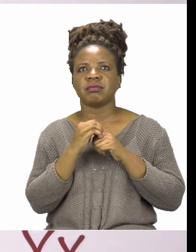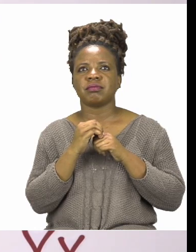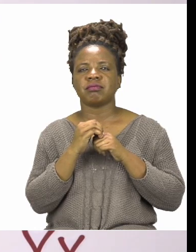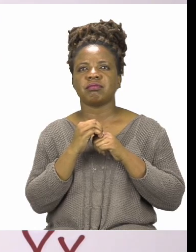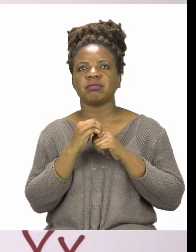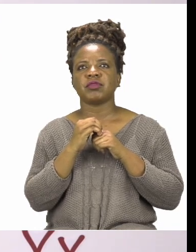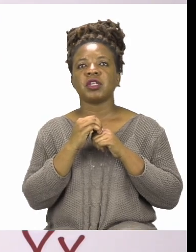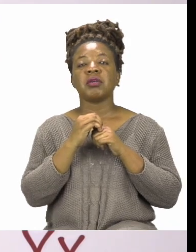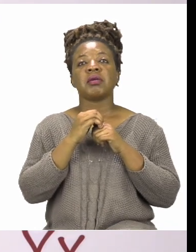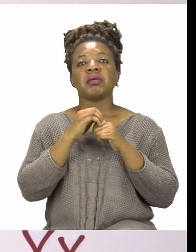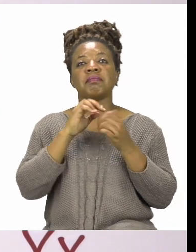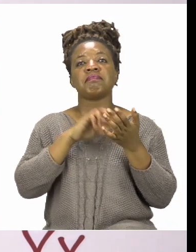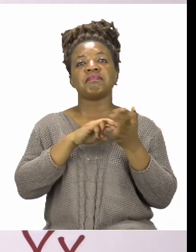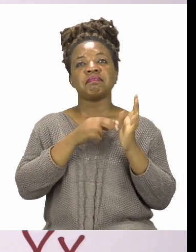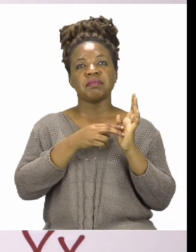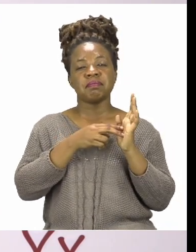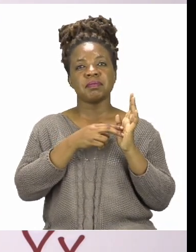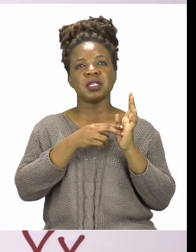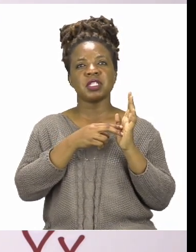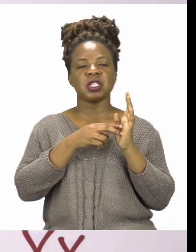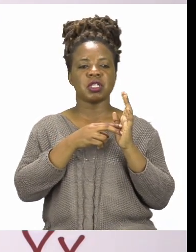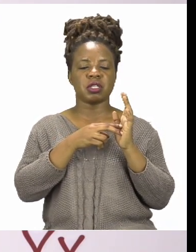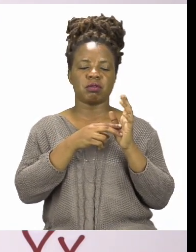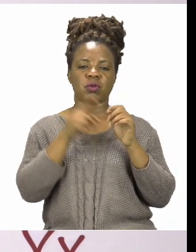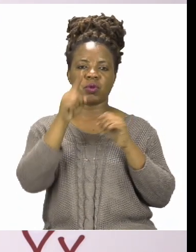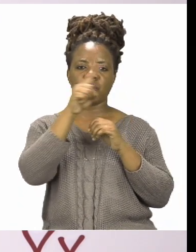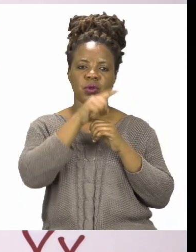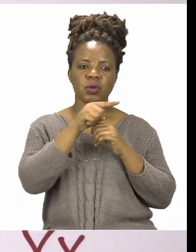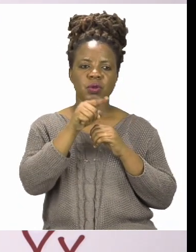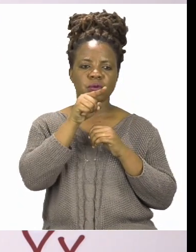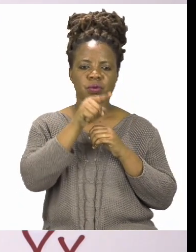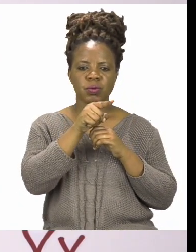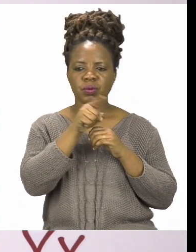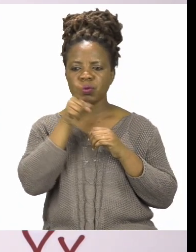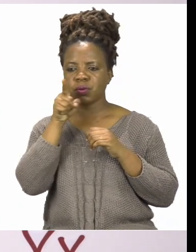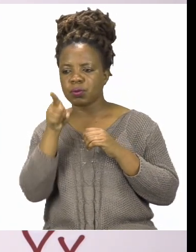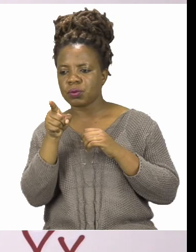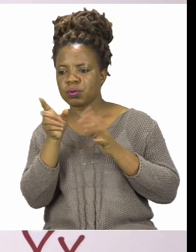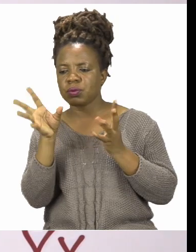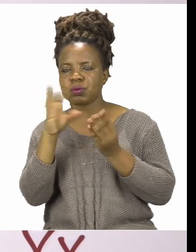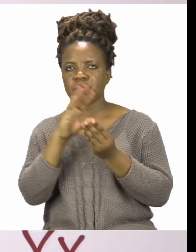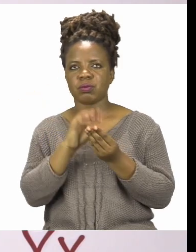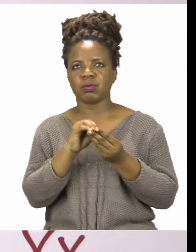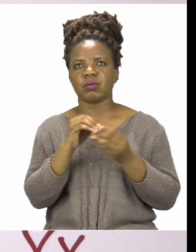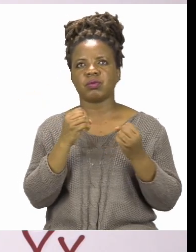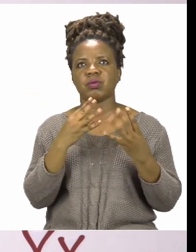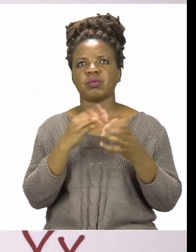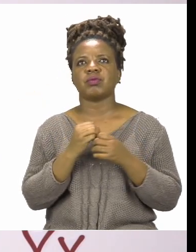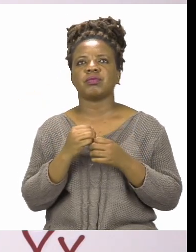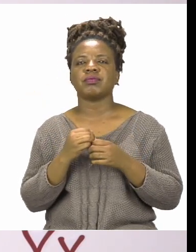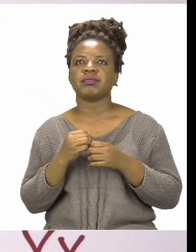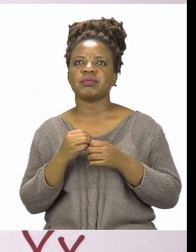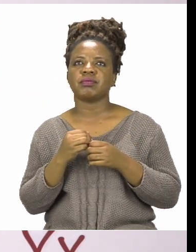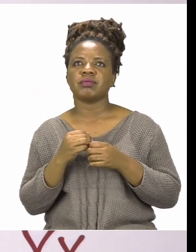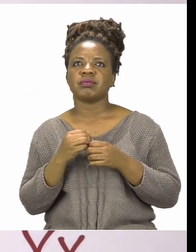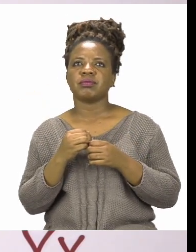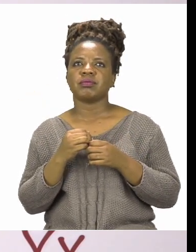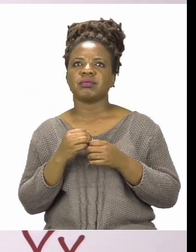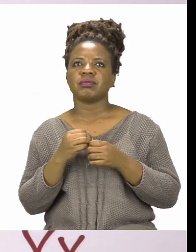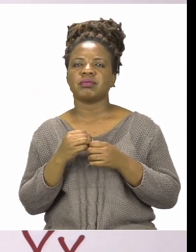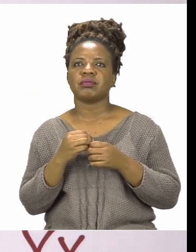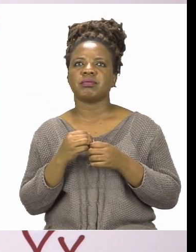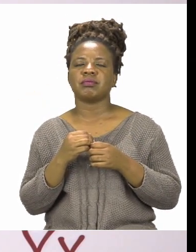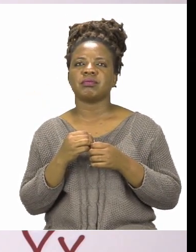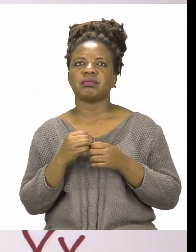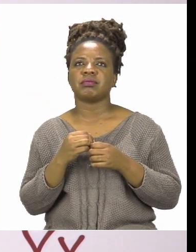get 2. Now if we have 2 sets, that means we are sharing whatever answer we